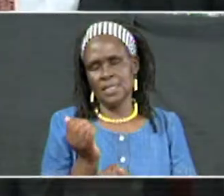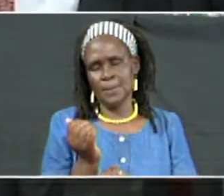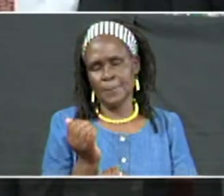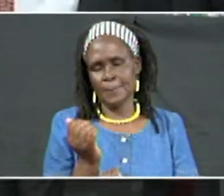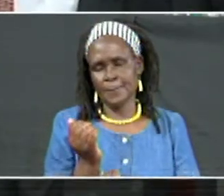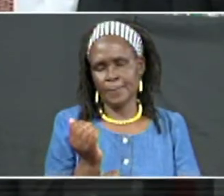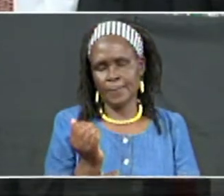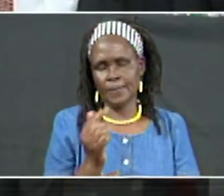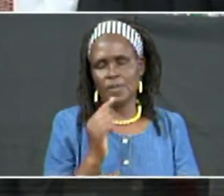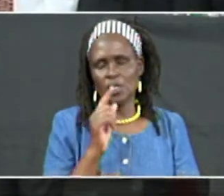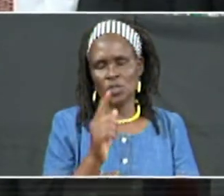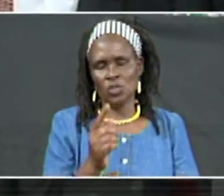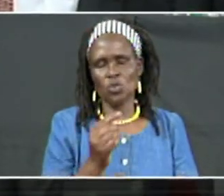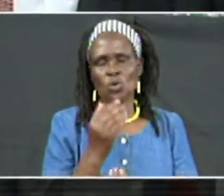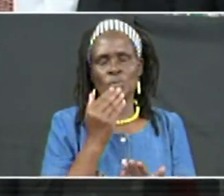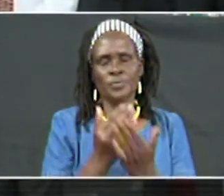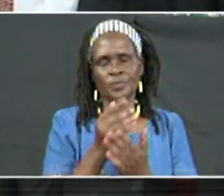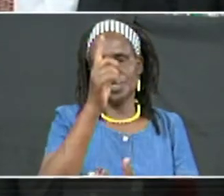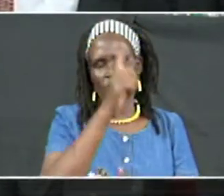So thank you, Lord.